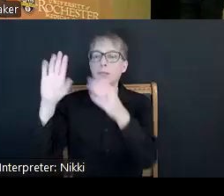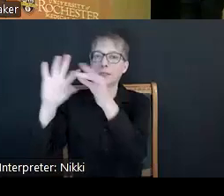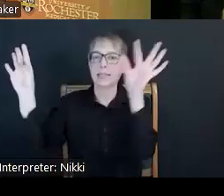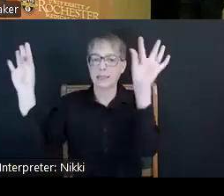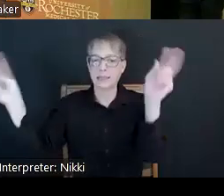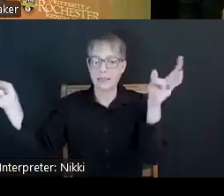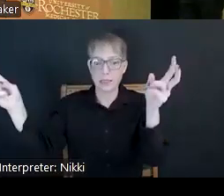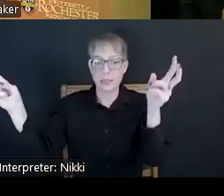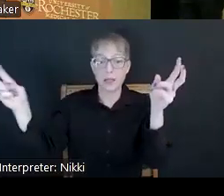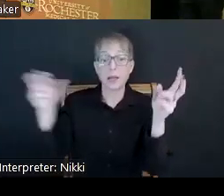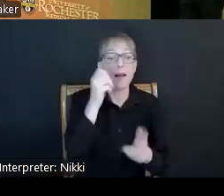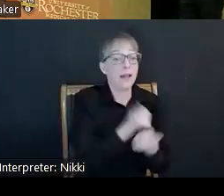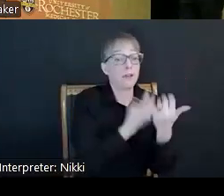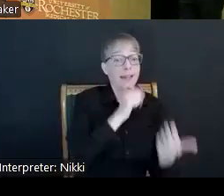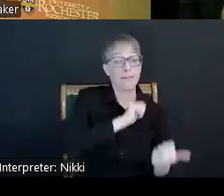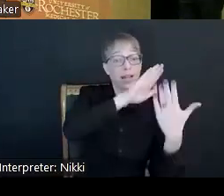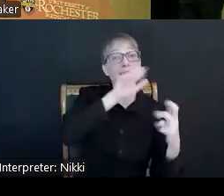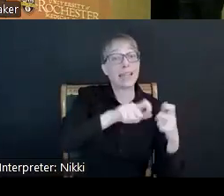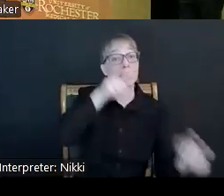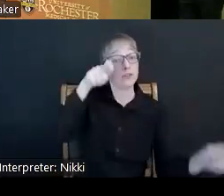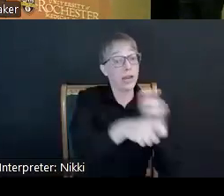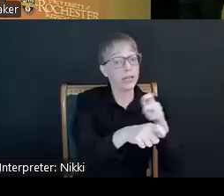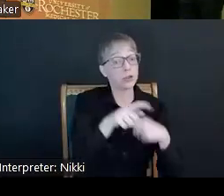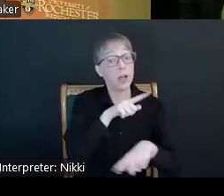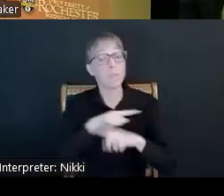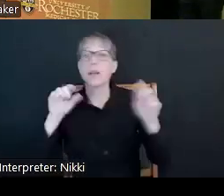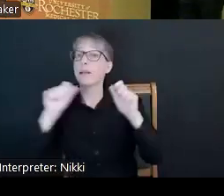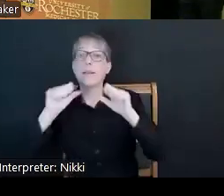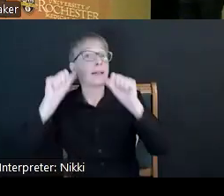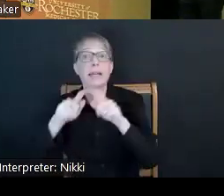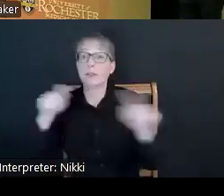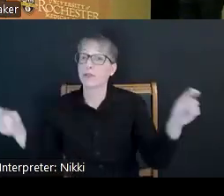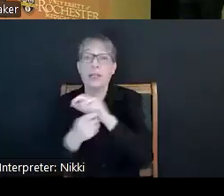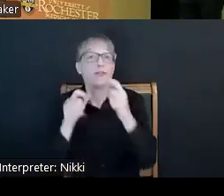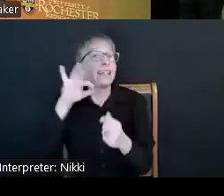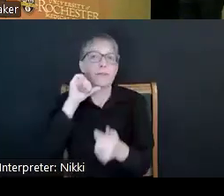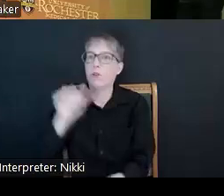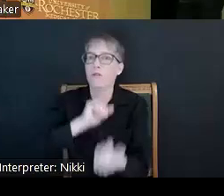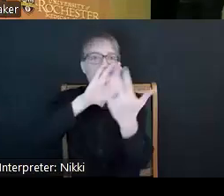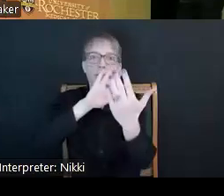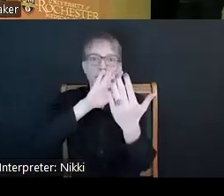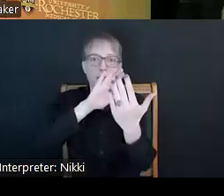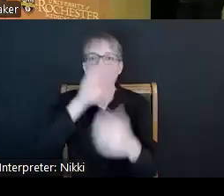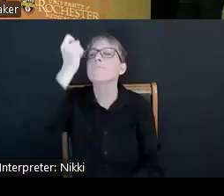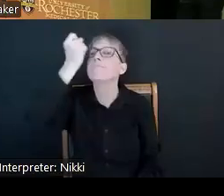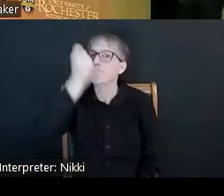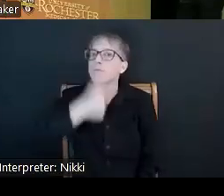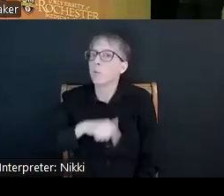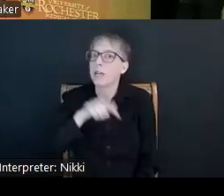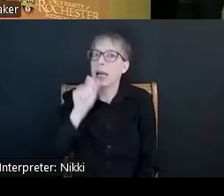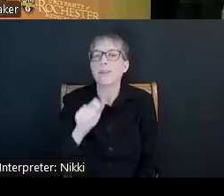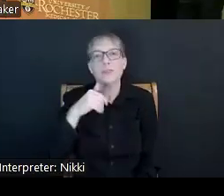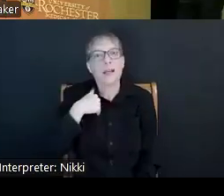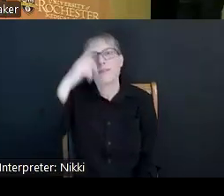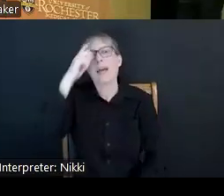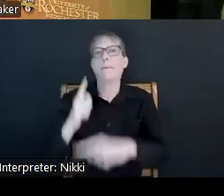can be changed until it is faced. Again, it can be difficult to talk about race and inequity, but we really need to have that positive friction if we